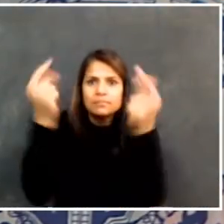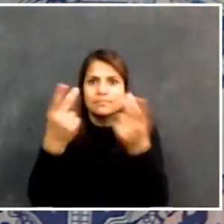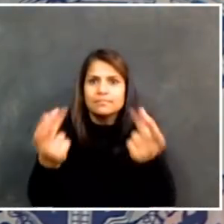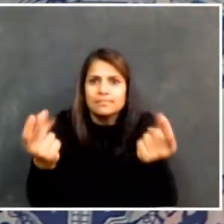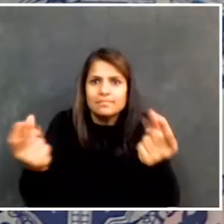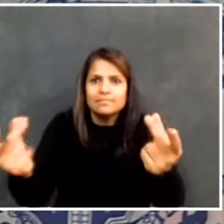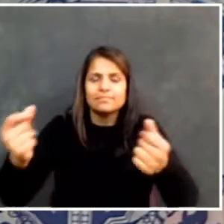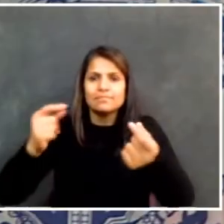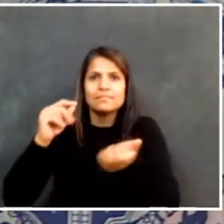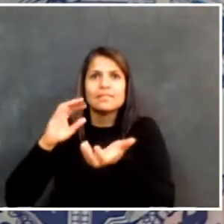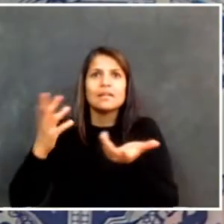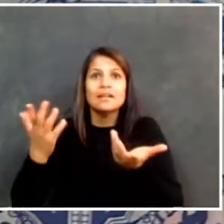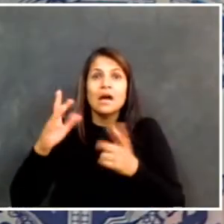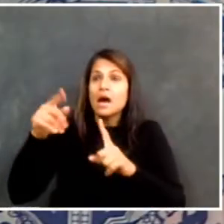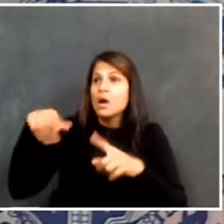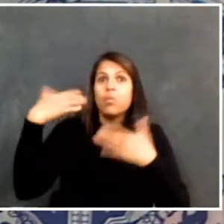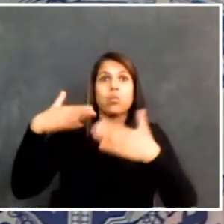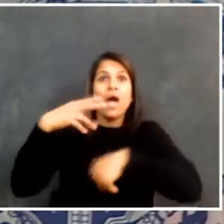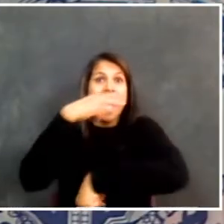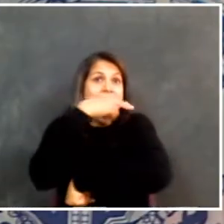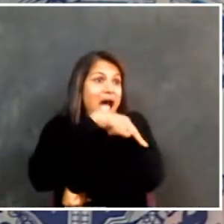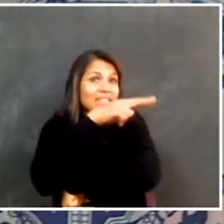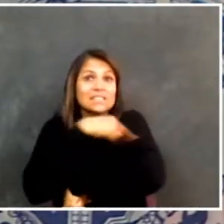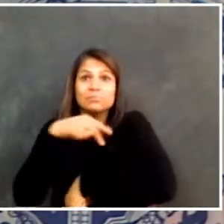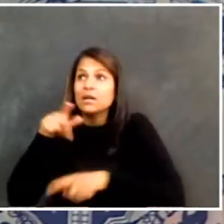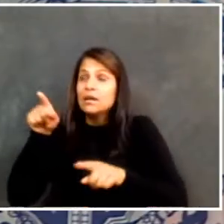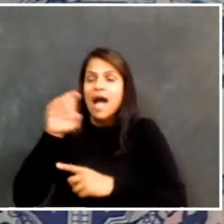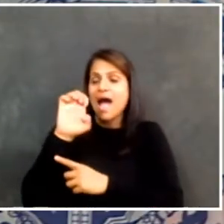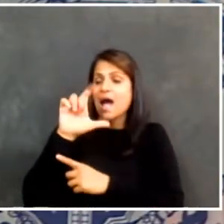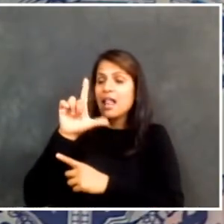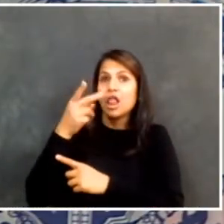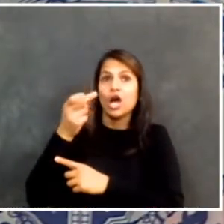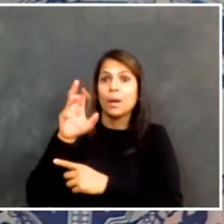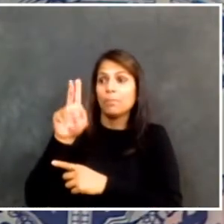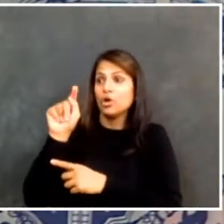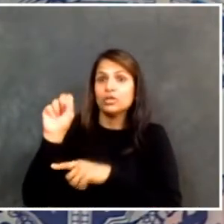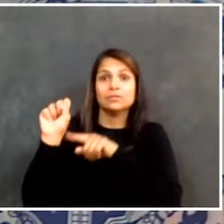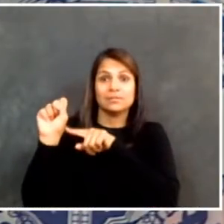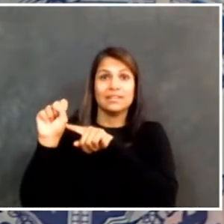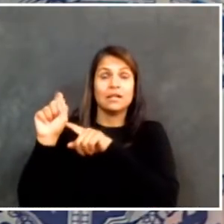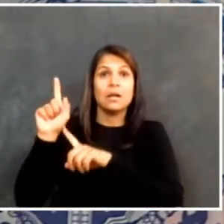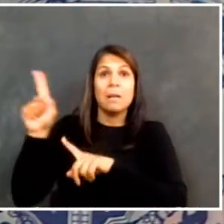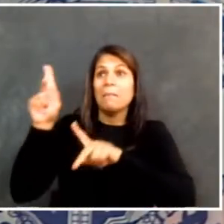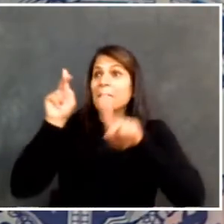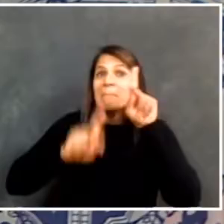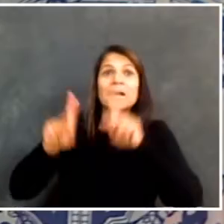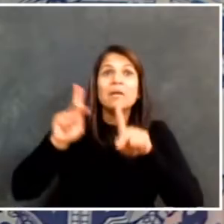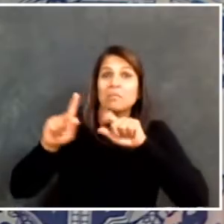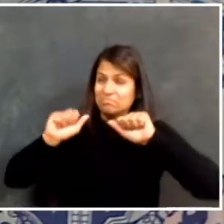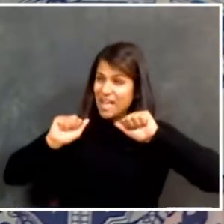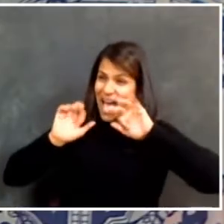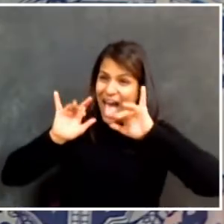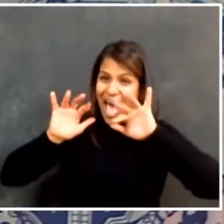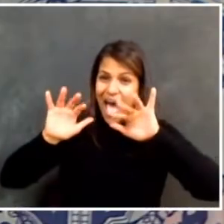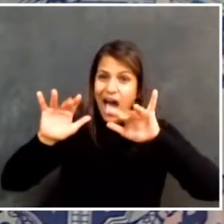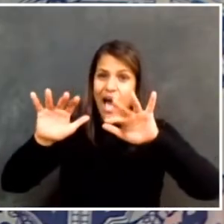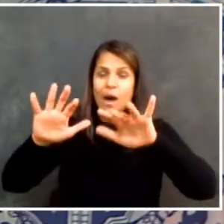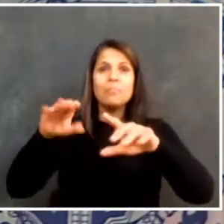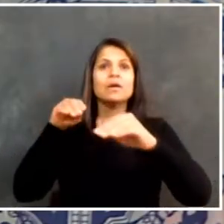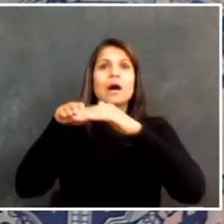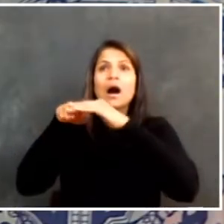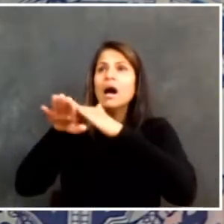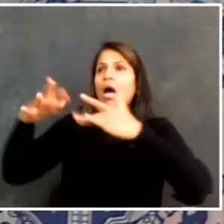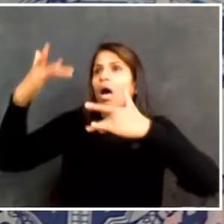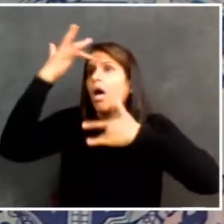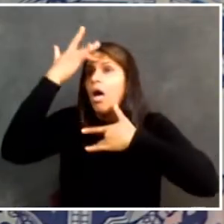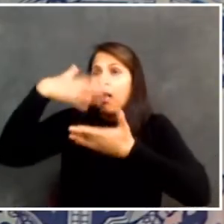People came in, right on the verge of death. People came in and, were lost in minutes or hours after coming in. There's